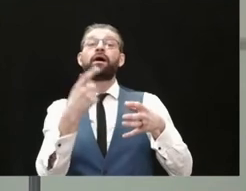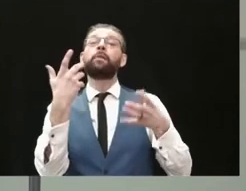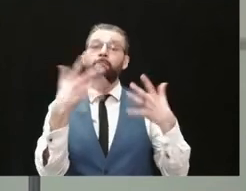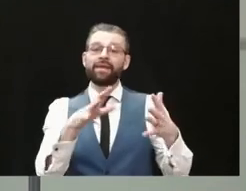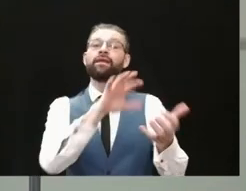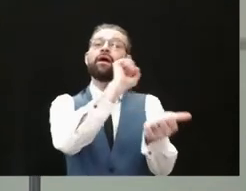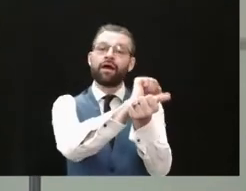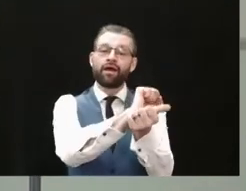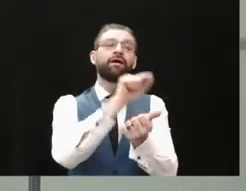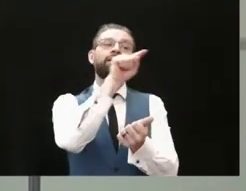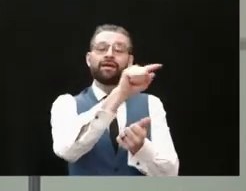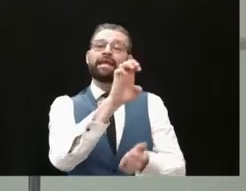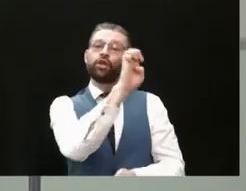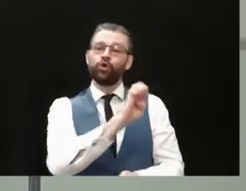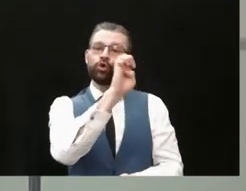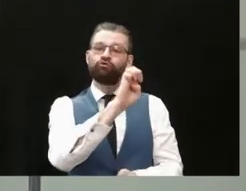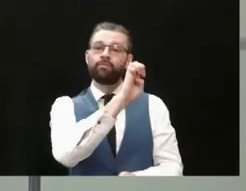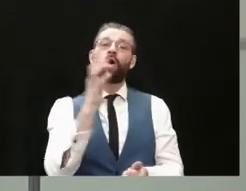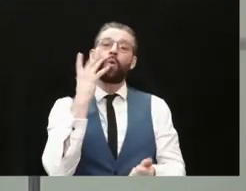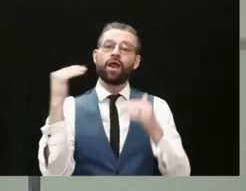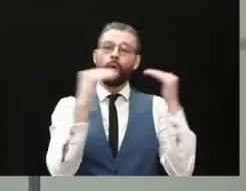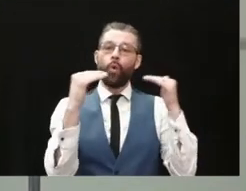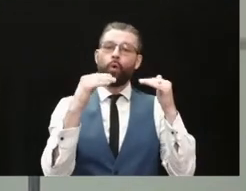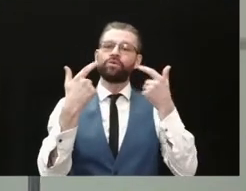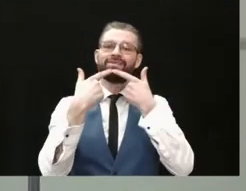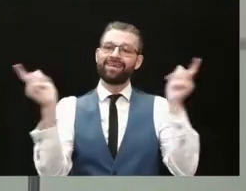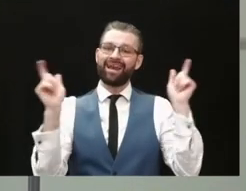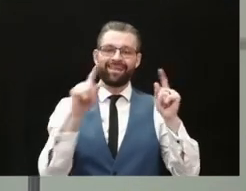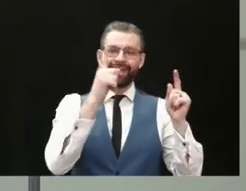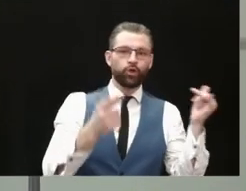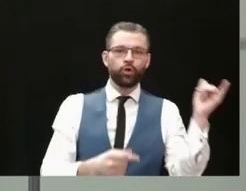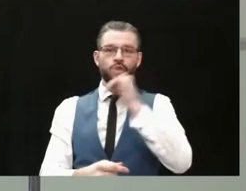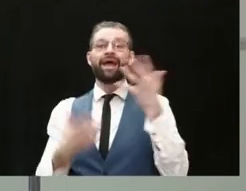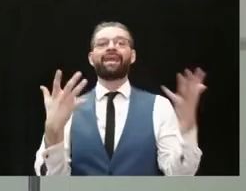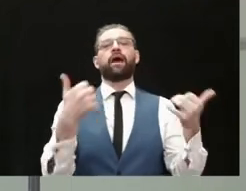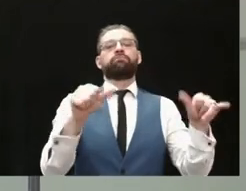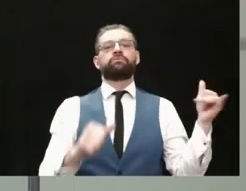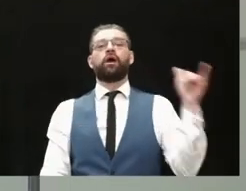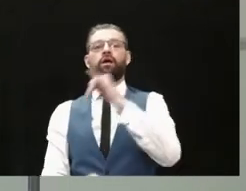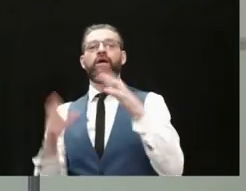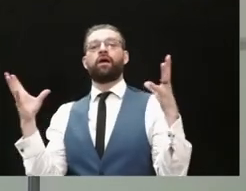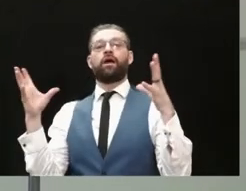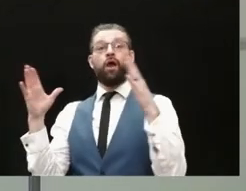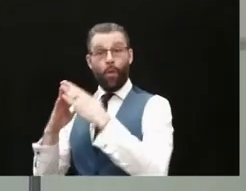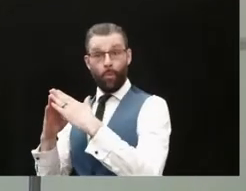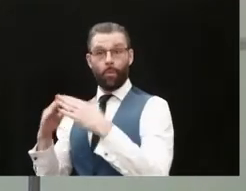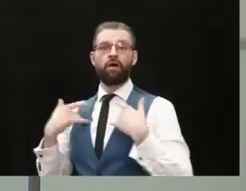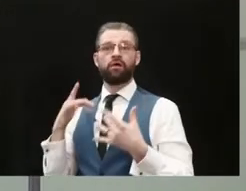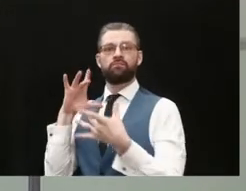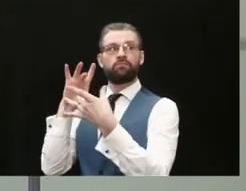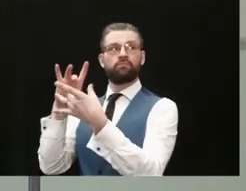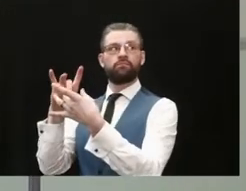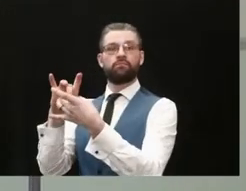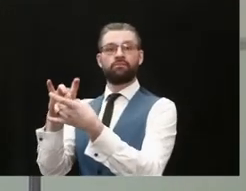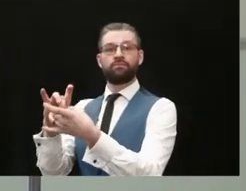interned in Europe when war was declared, couldn't get back, and now they were coming home. And we just joined them. So I always say in a